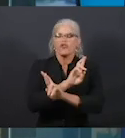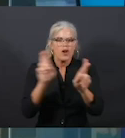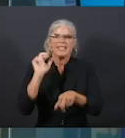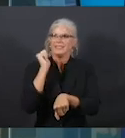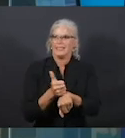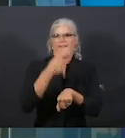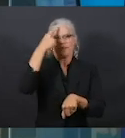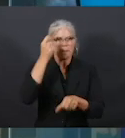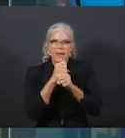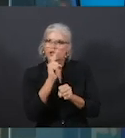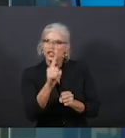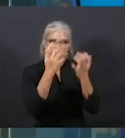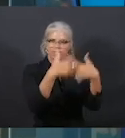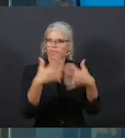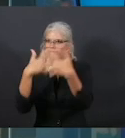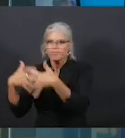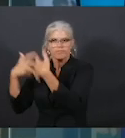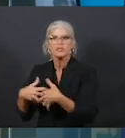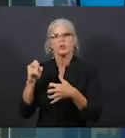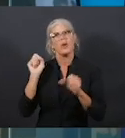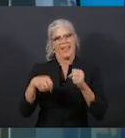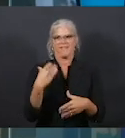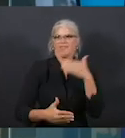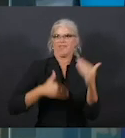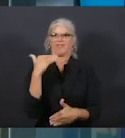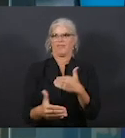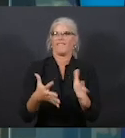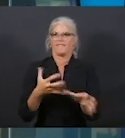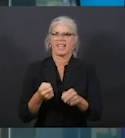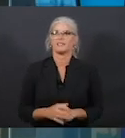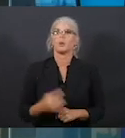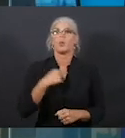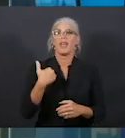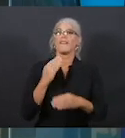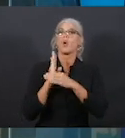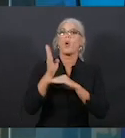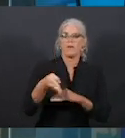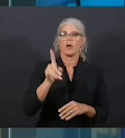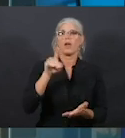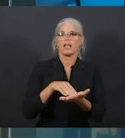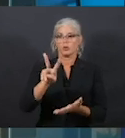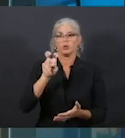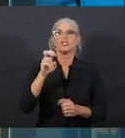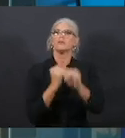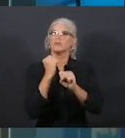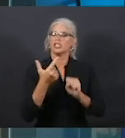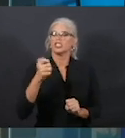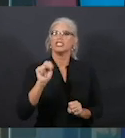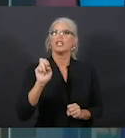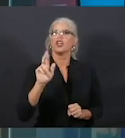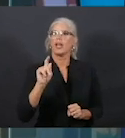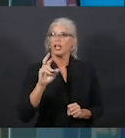so that we can respond quickly. We have over 1,200 generators that we've already mobilized, over 230 pieces of heavy equipment,